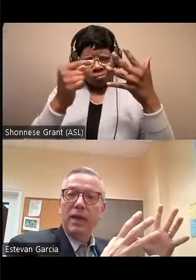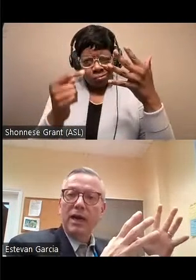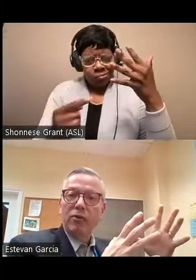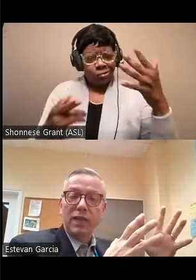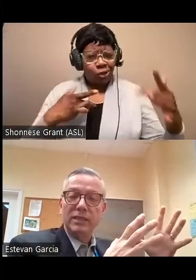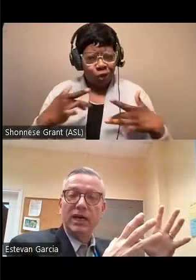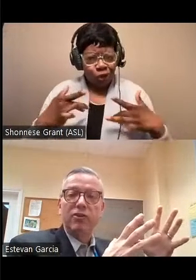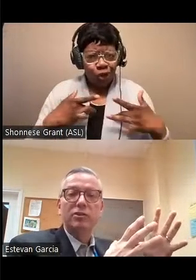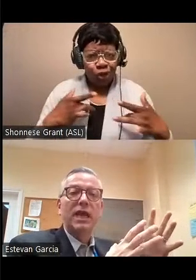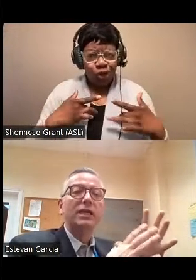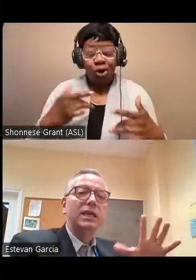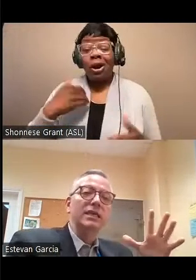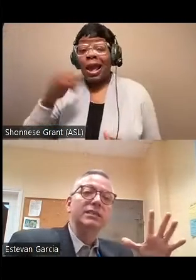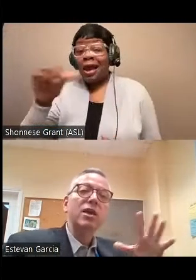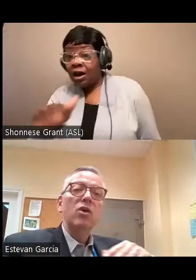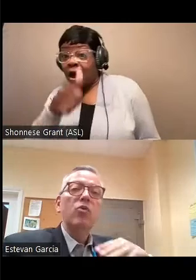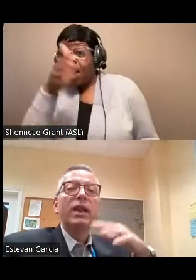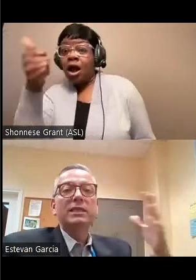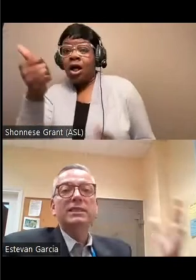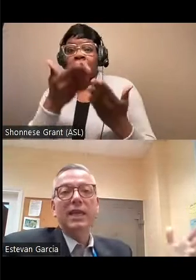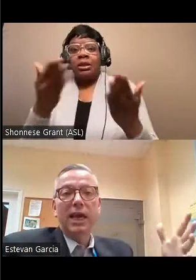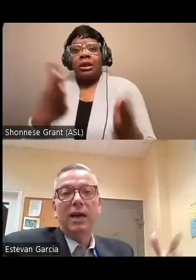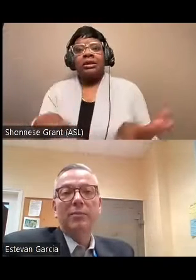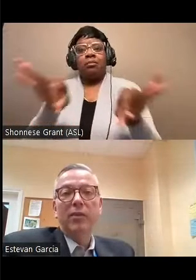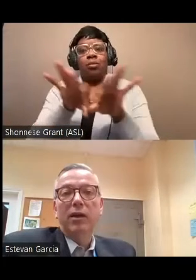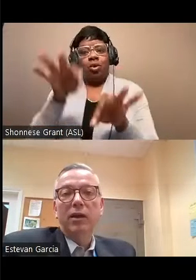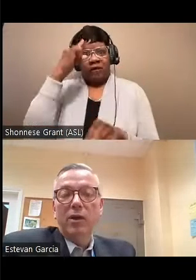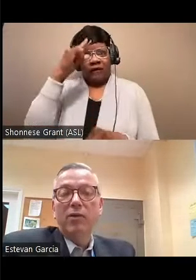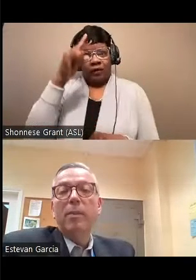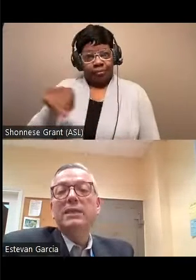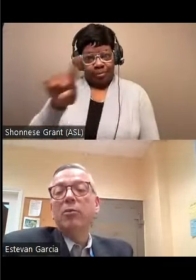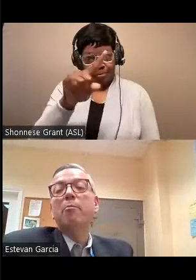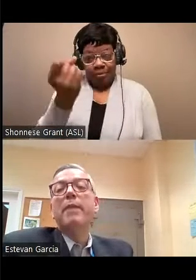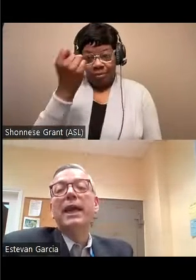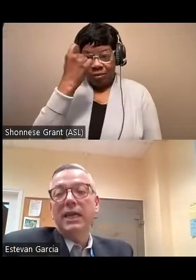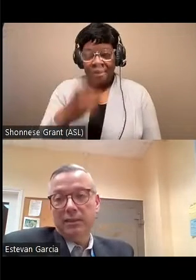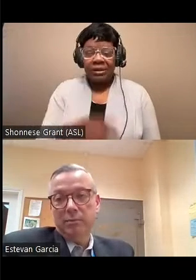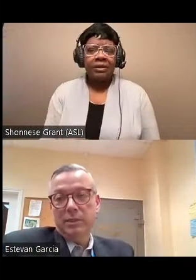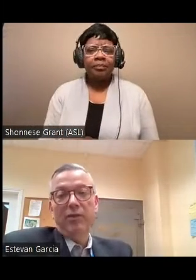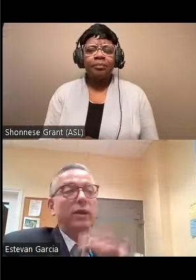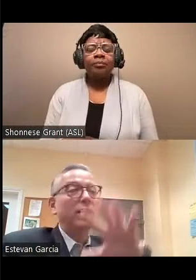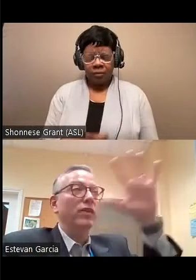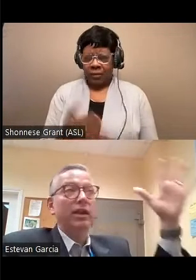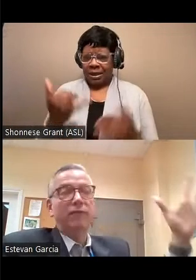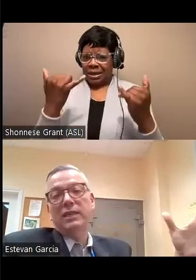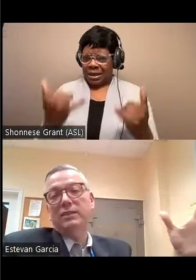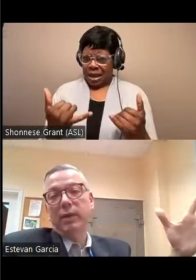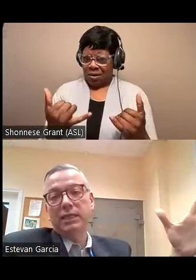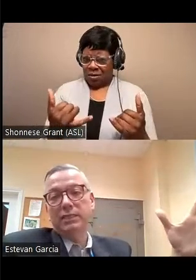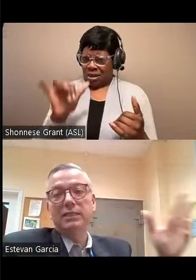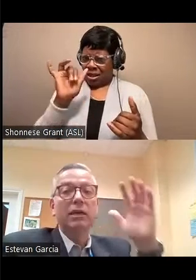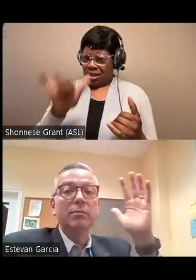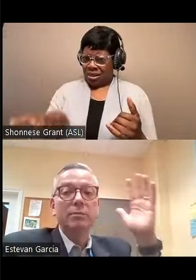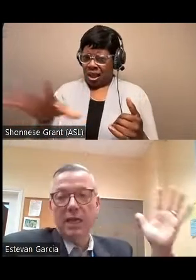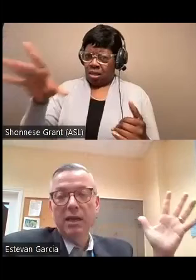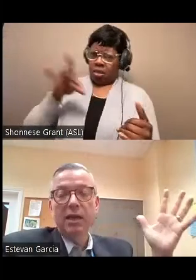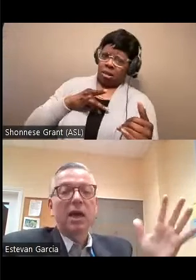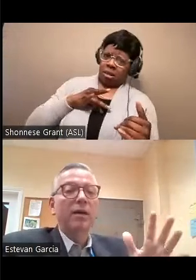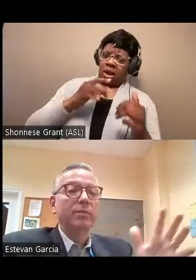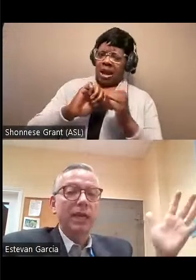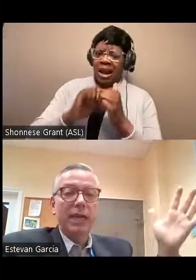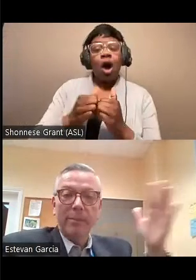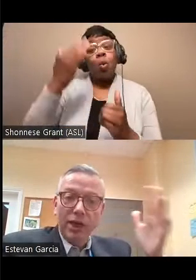other things to understand. Is what has what are the possible mechanisms now that we know that it affects many systems